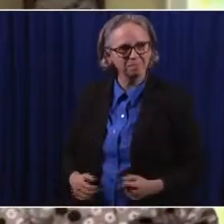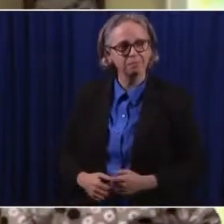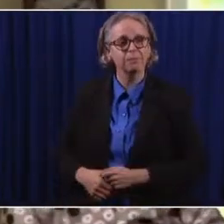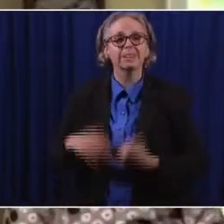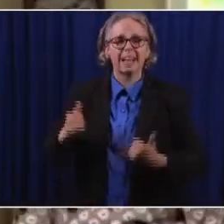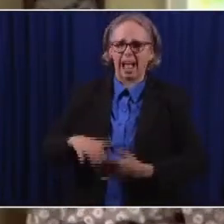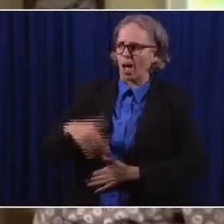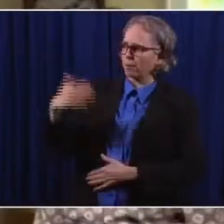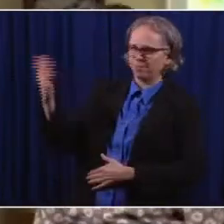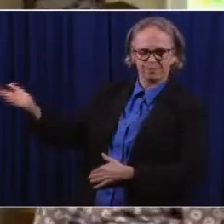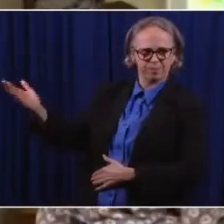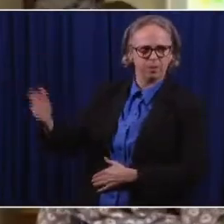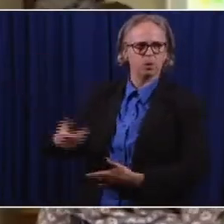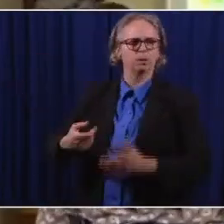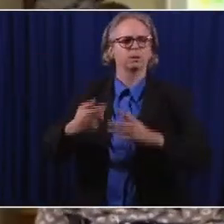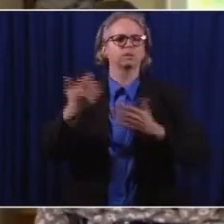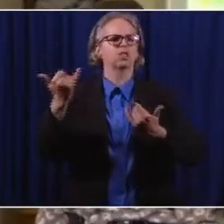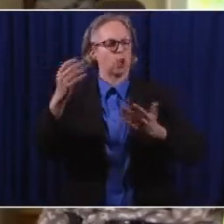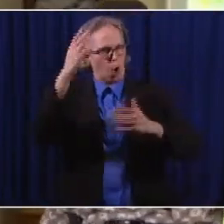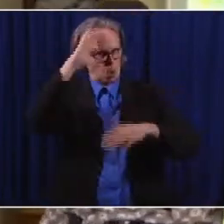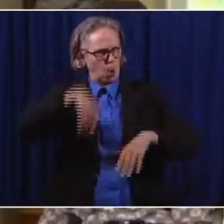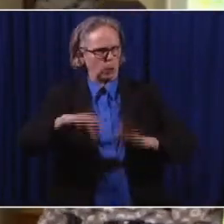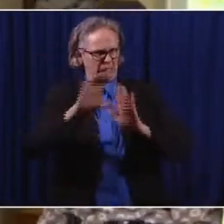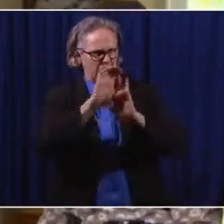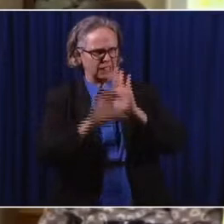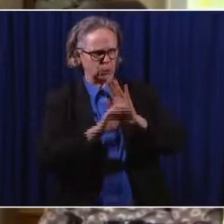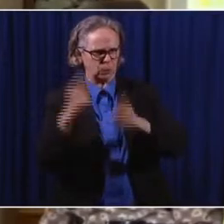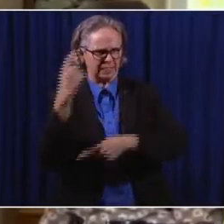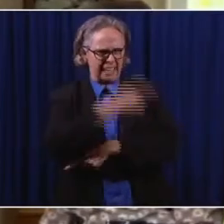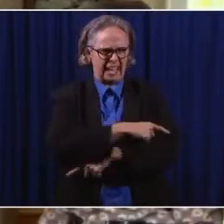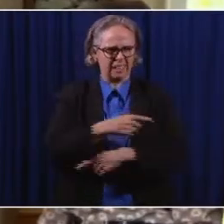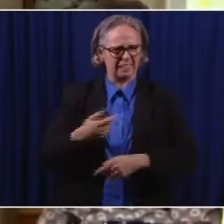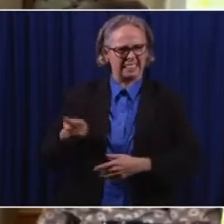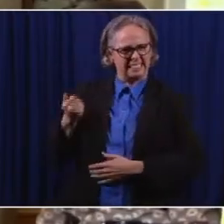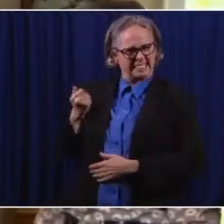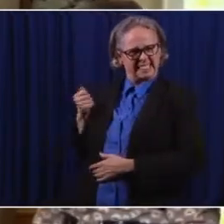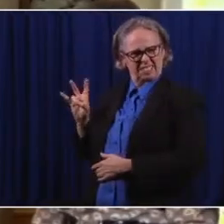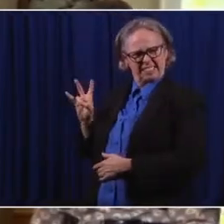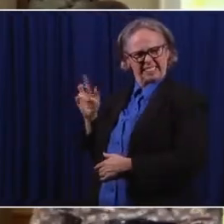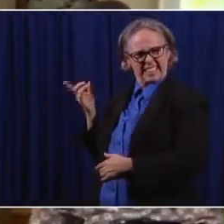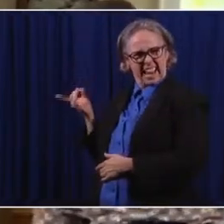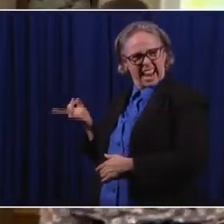1787. Country's founders signed the new United States Constitution.